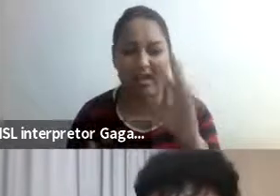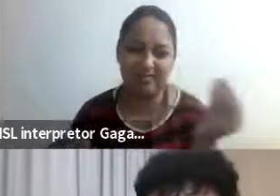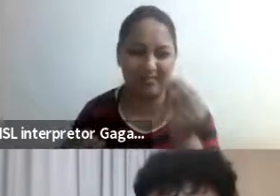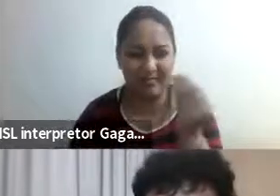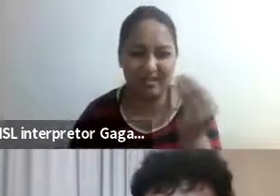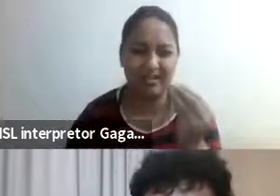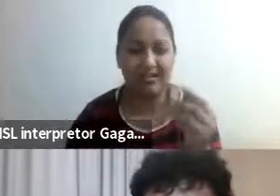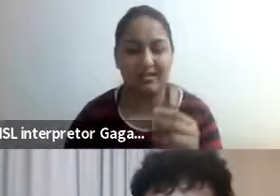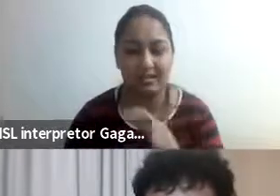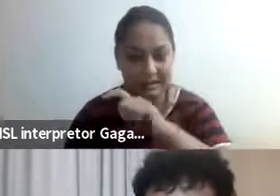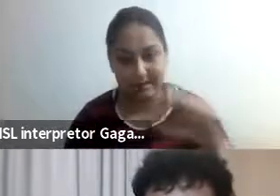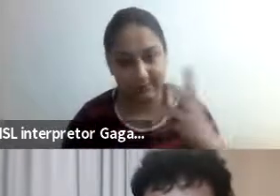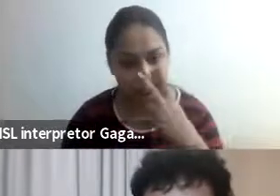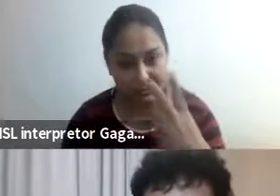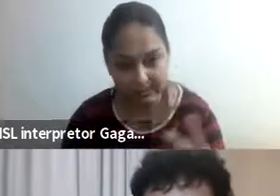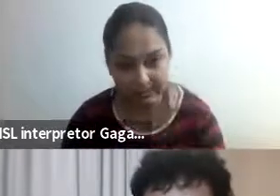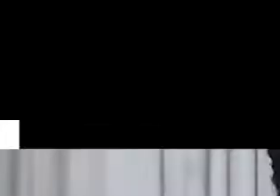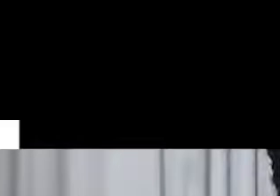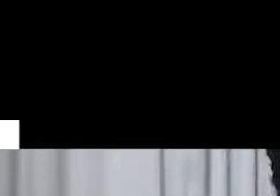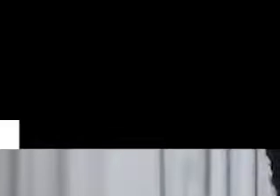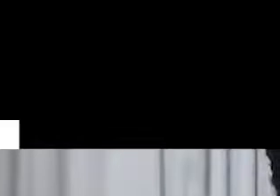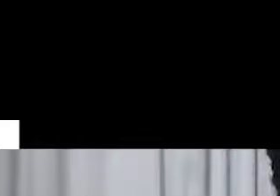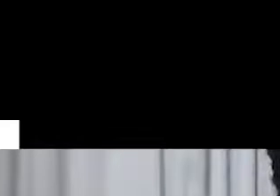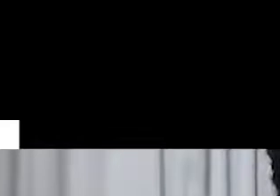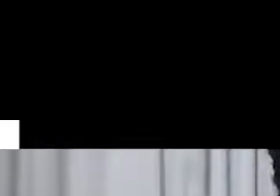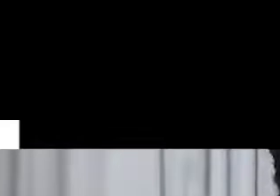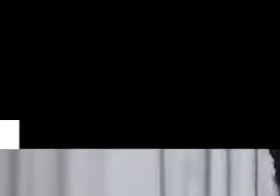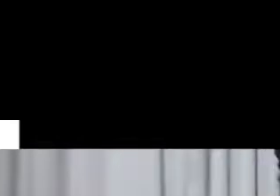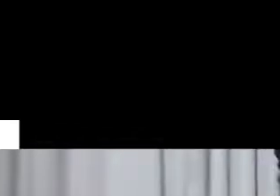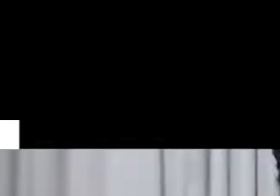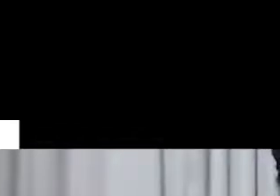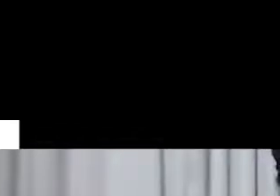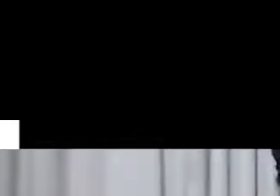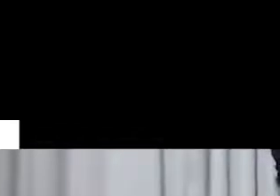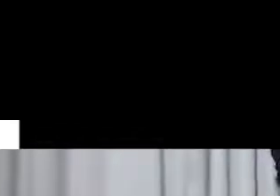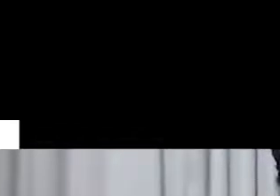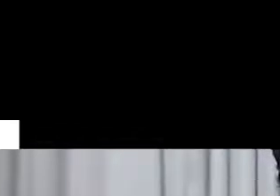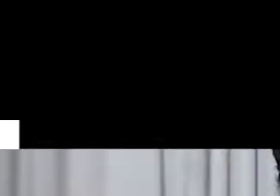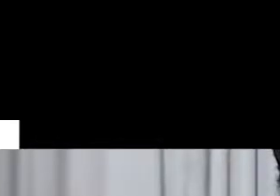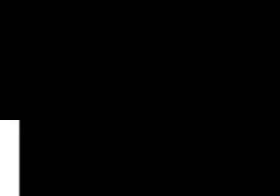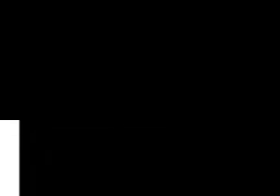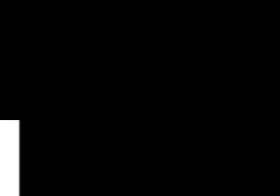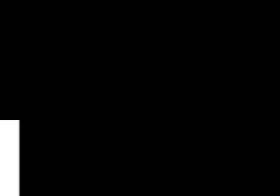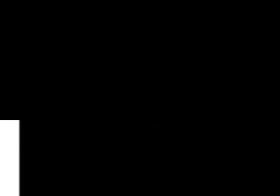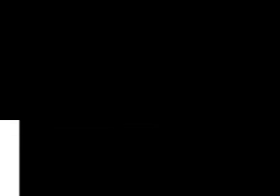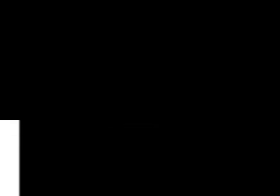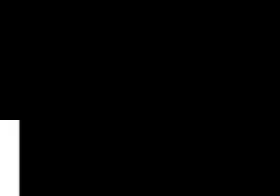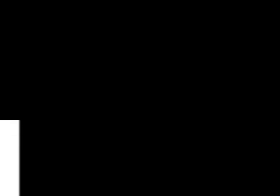see in the description, where the children would drink this drink called